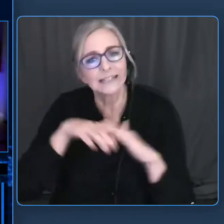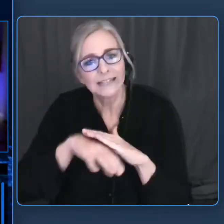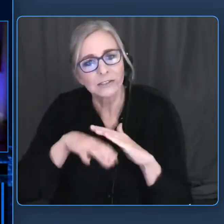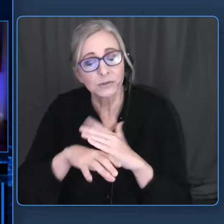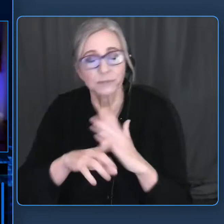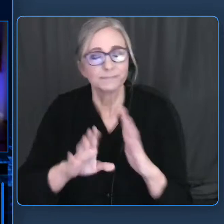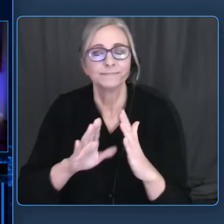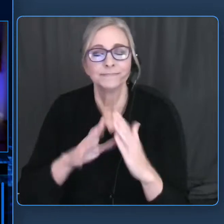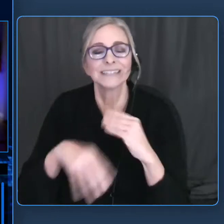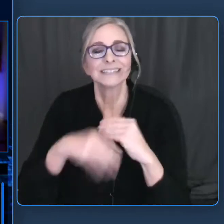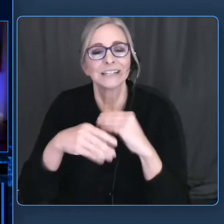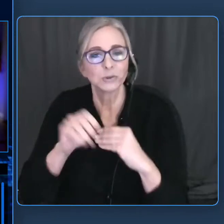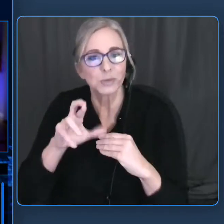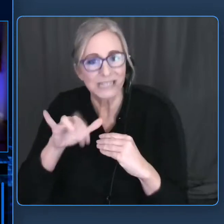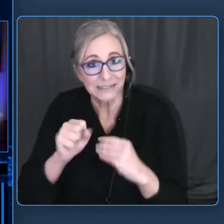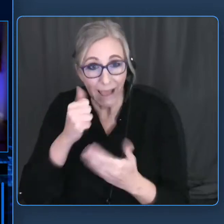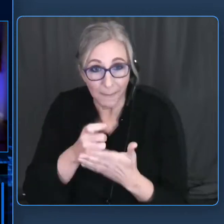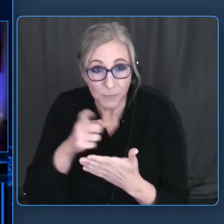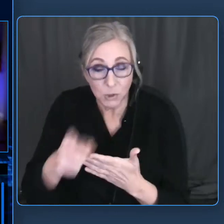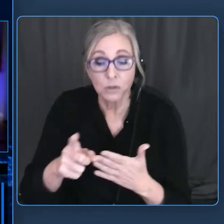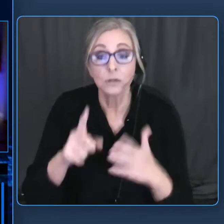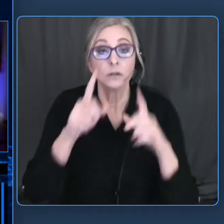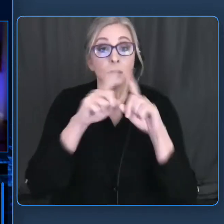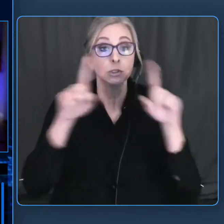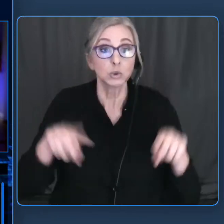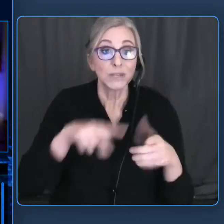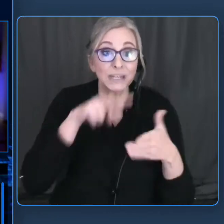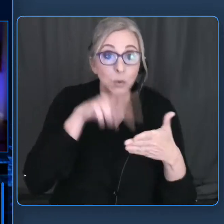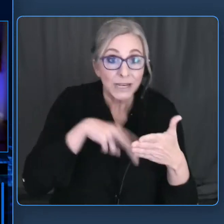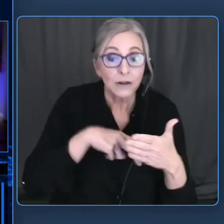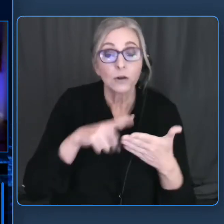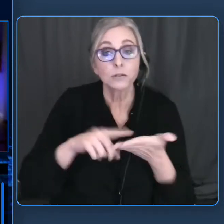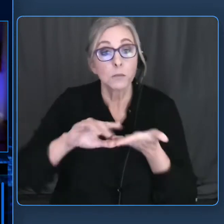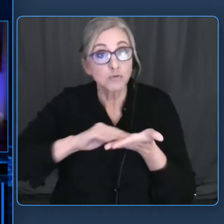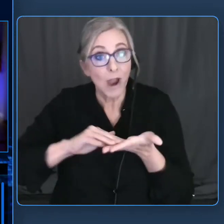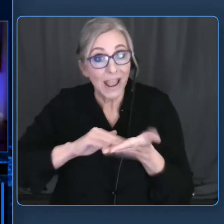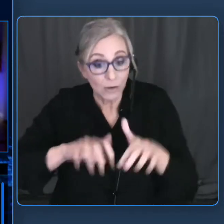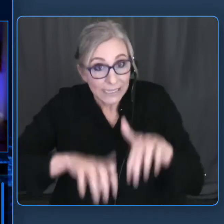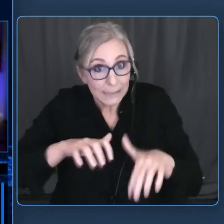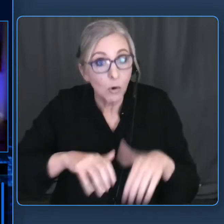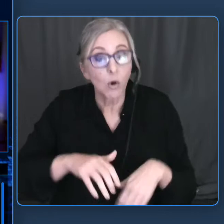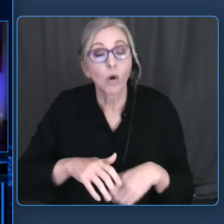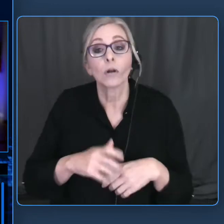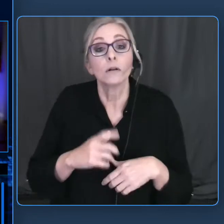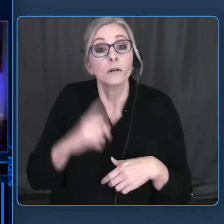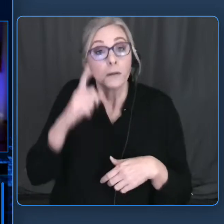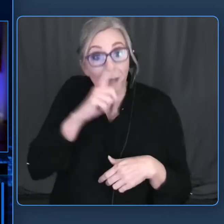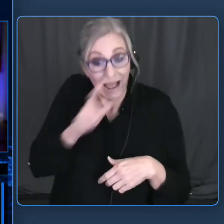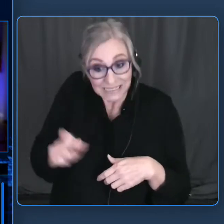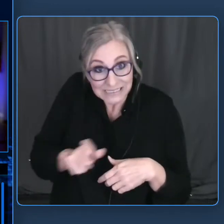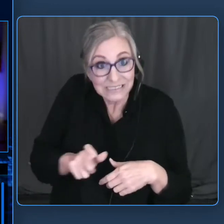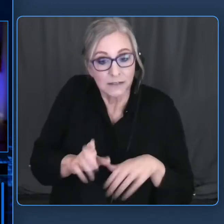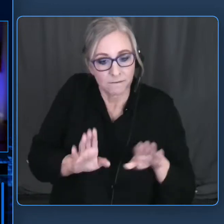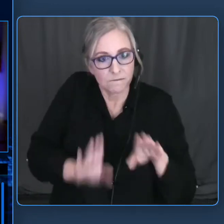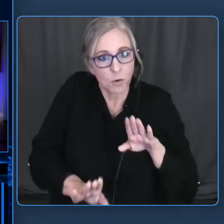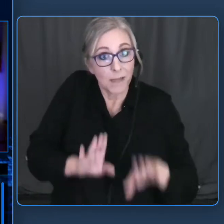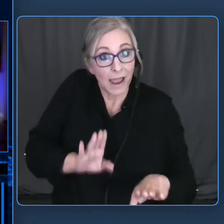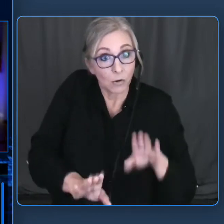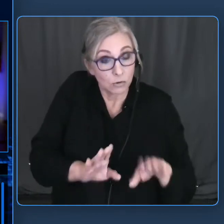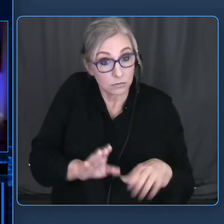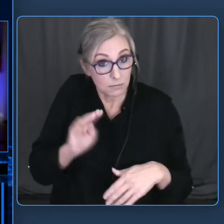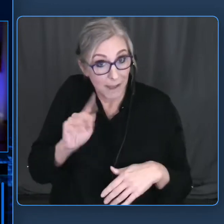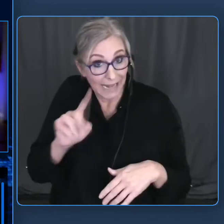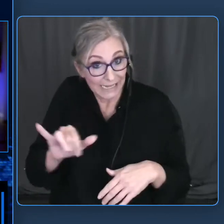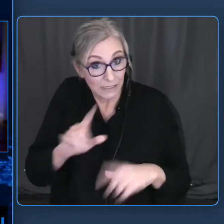a major help to you? For example, screen readers, Braille keyboard, haptic mice, foot pedals. Mandy.